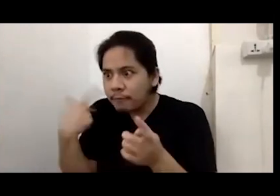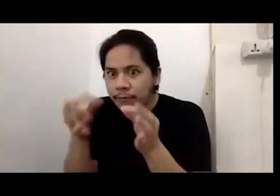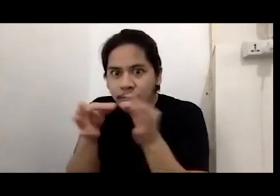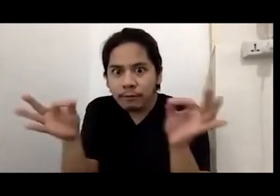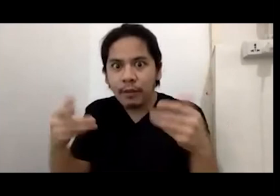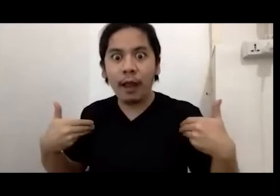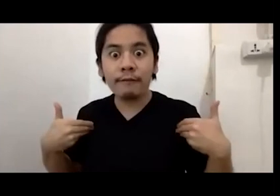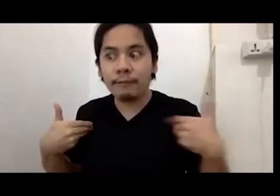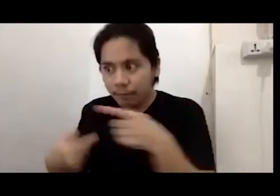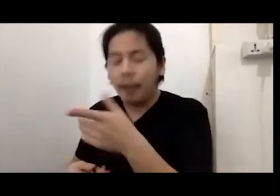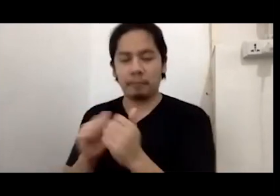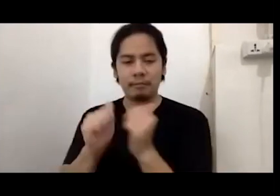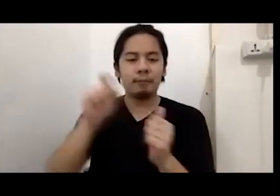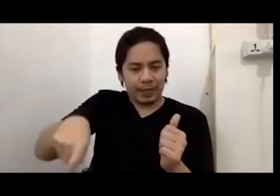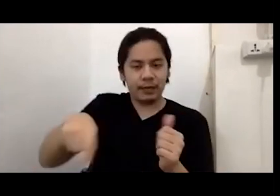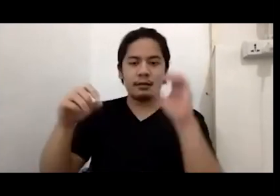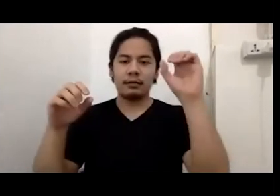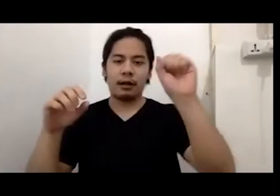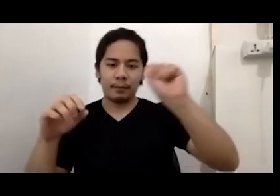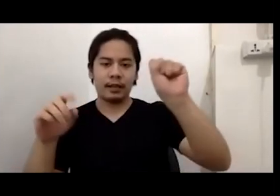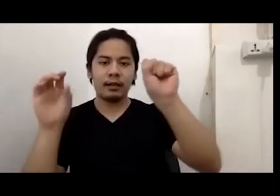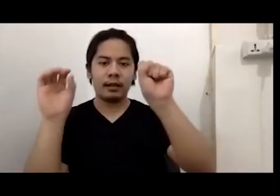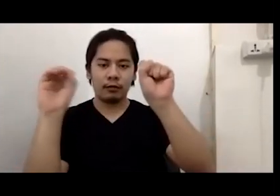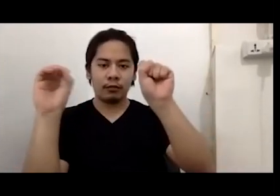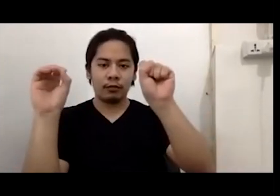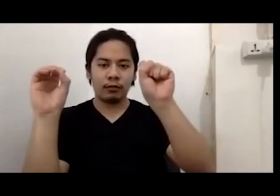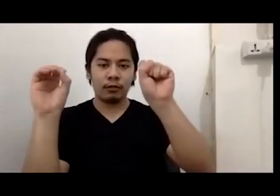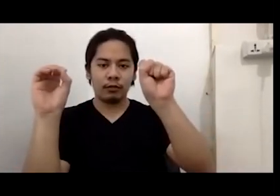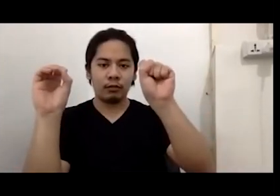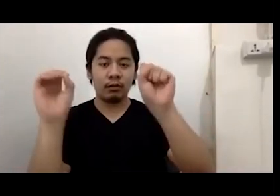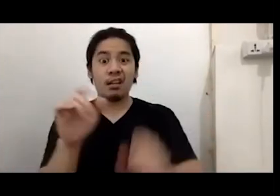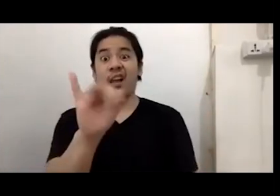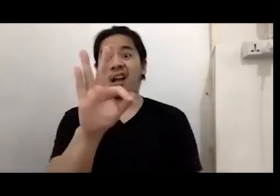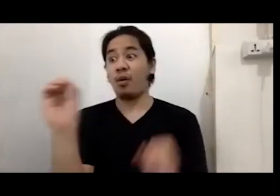an object. So, subject, boy, girl, how many?